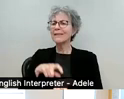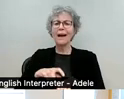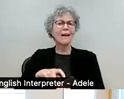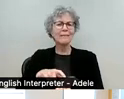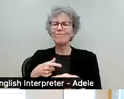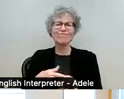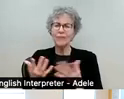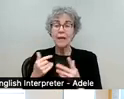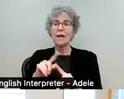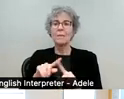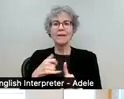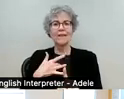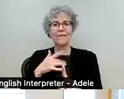road.